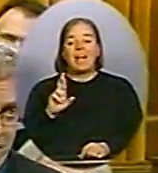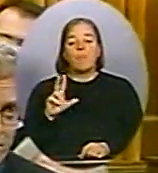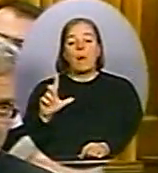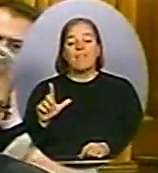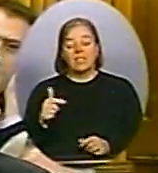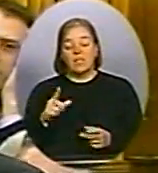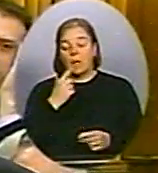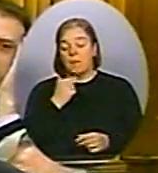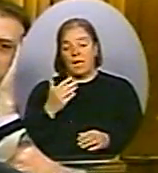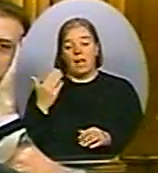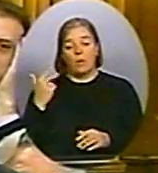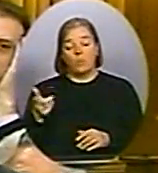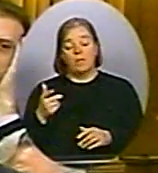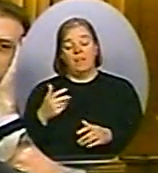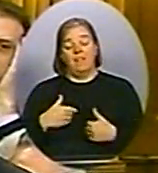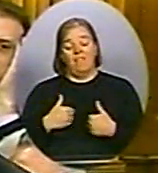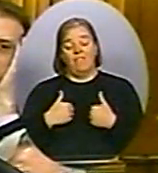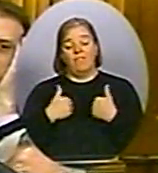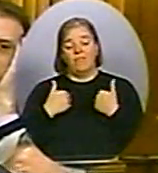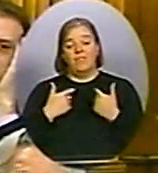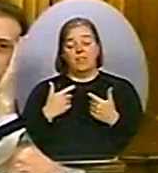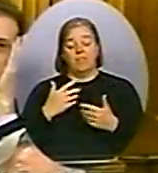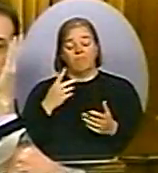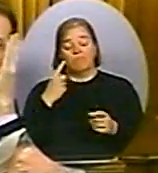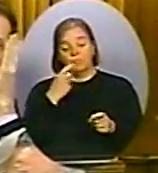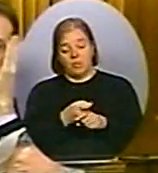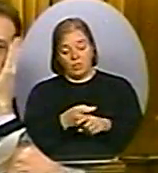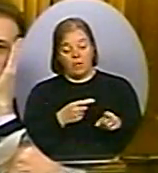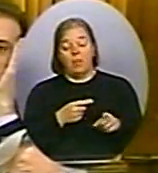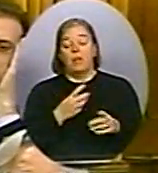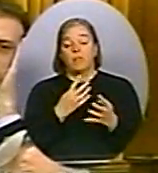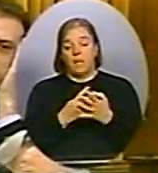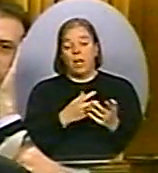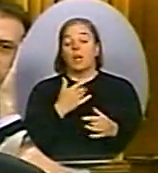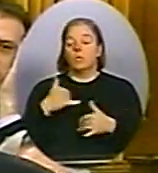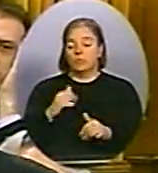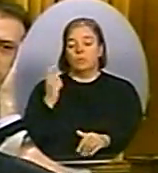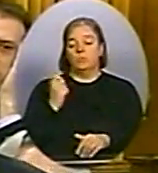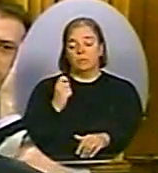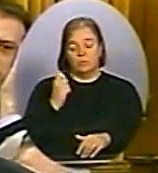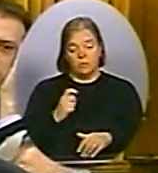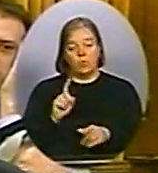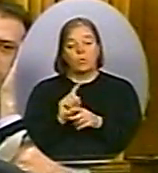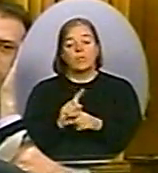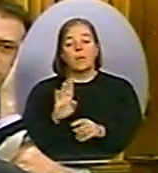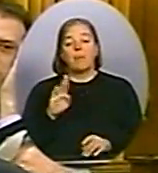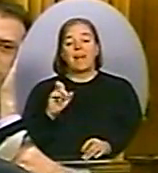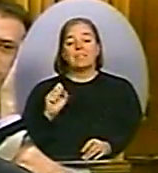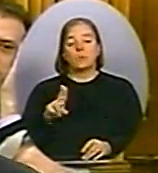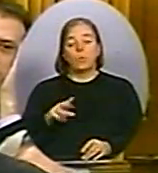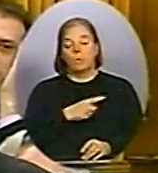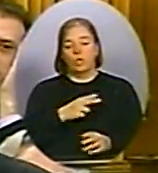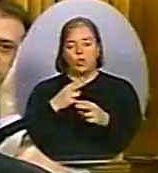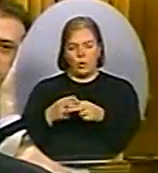Patrick Brazeau, set for life thanks to this Prime Minister. And it's not enough if Patrick Duffy pays the money back, or Mike Duffy pays the money back,